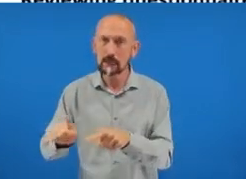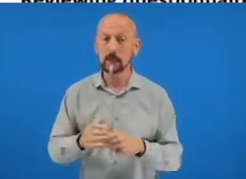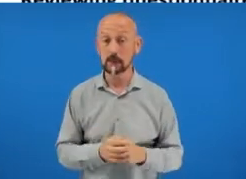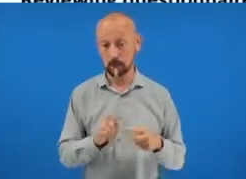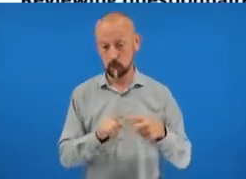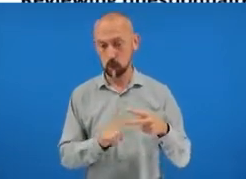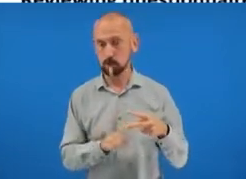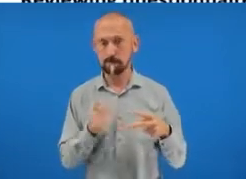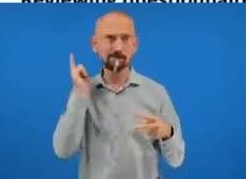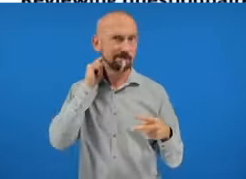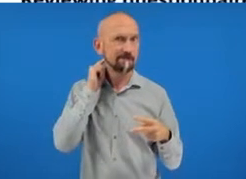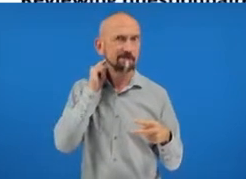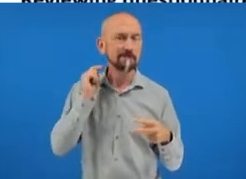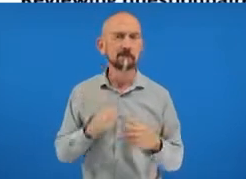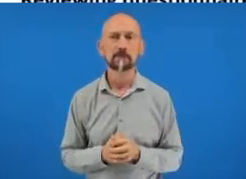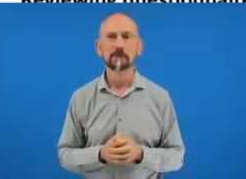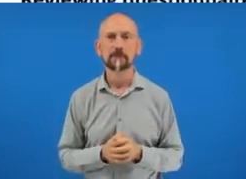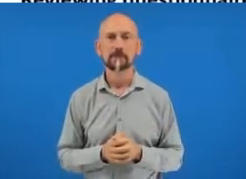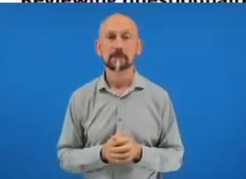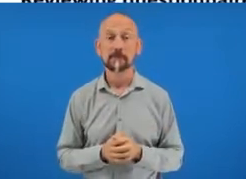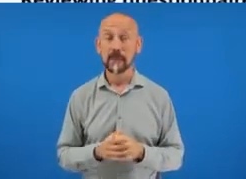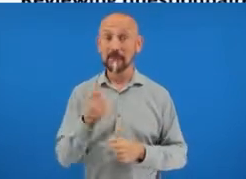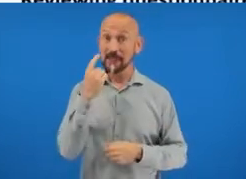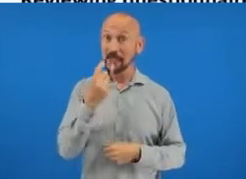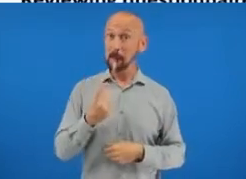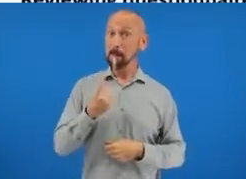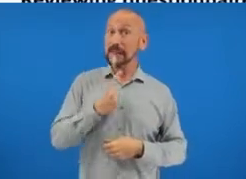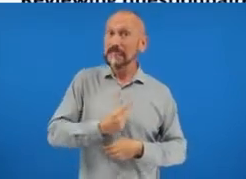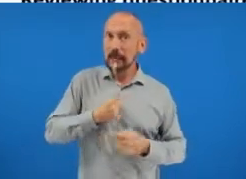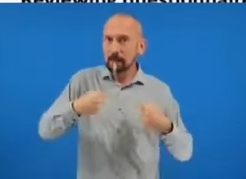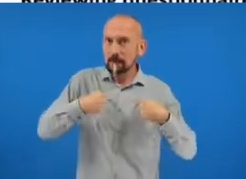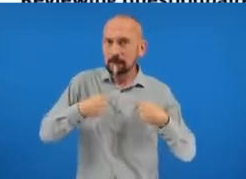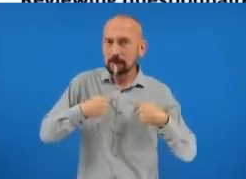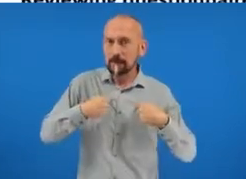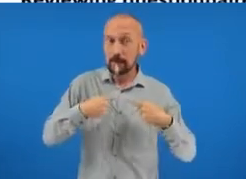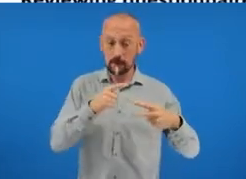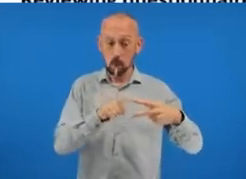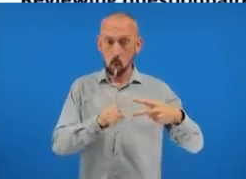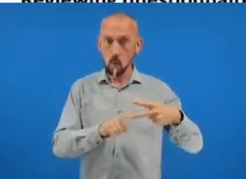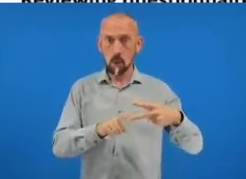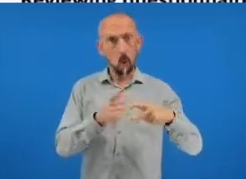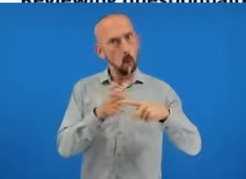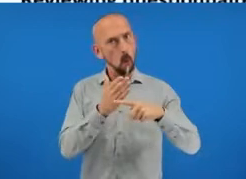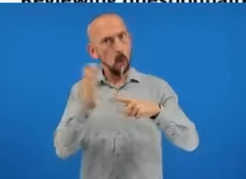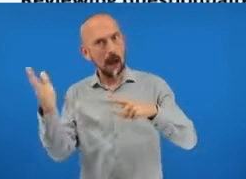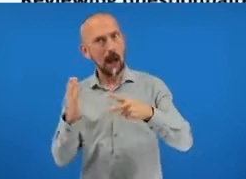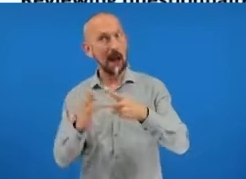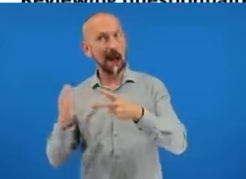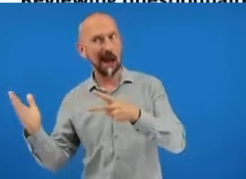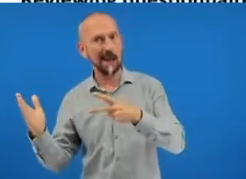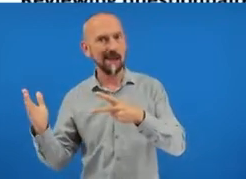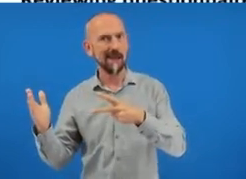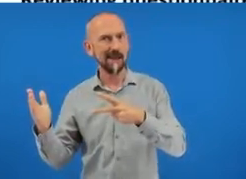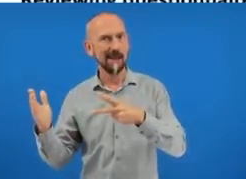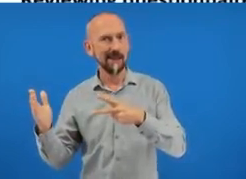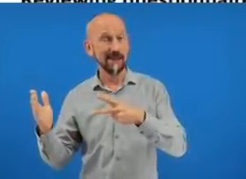If I think about my ratings to these questions right now, they would be very high. But if I go back in time to when I started